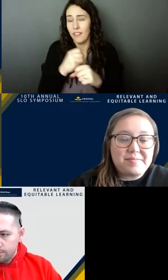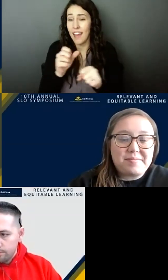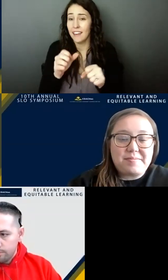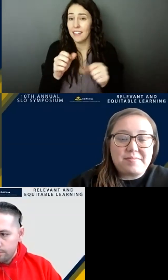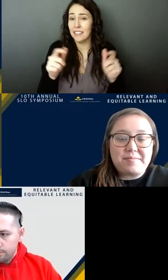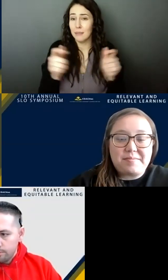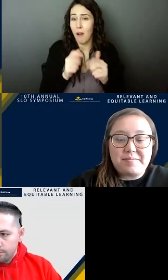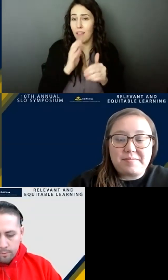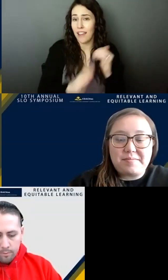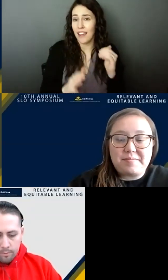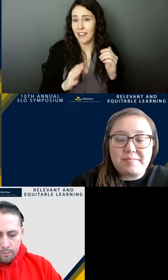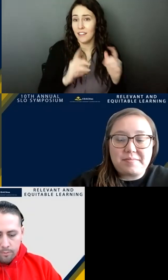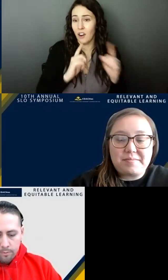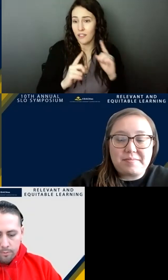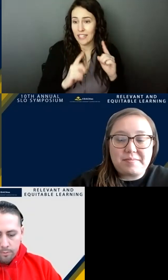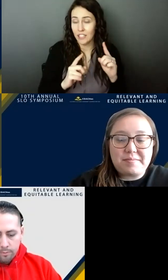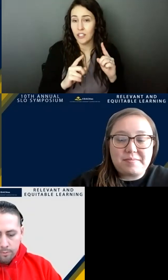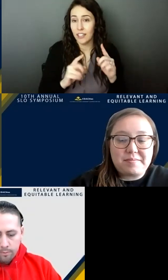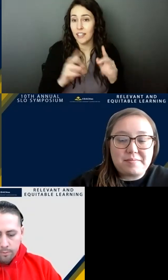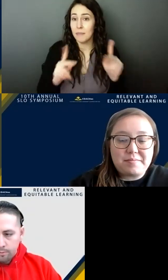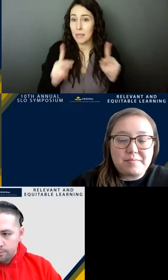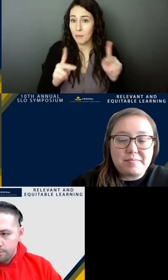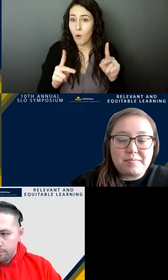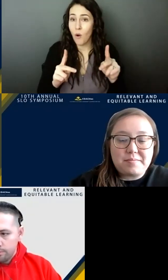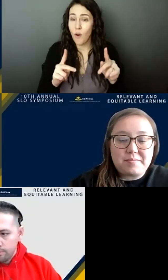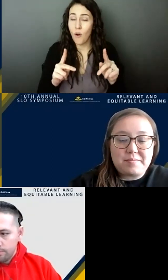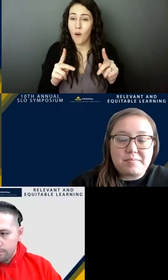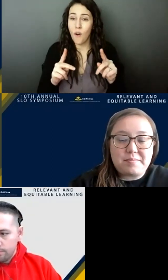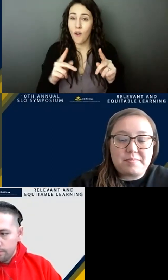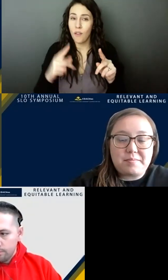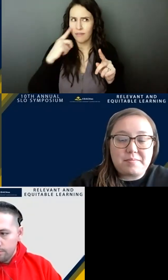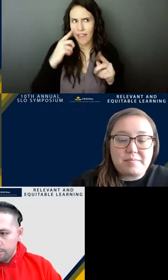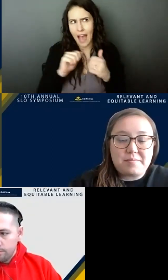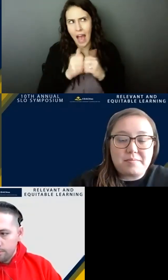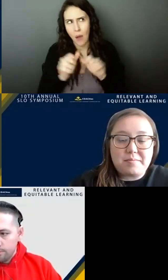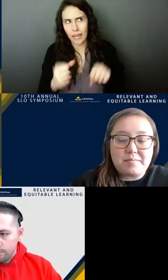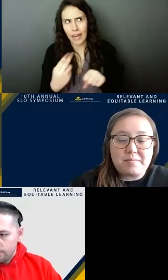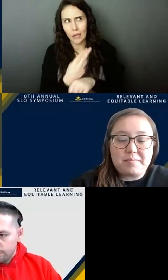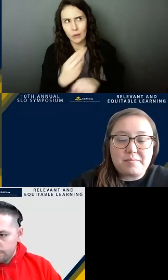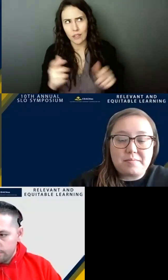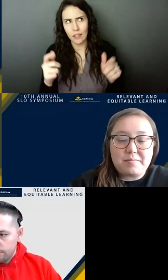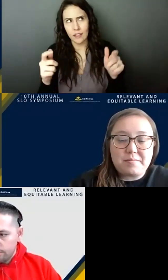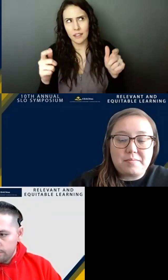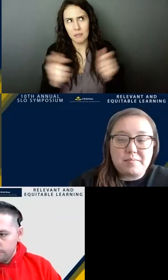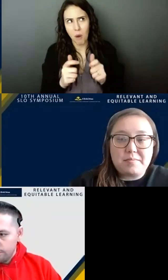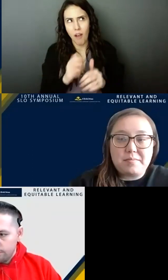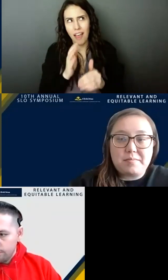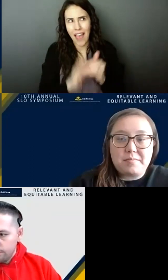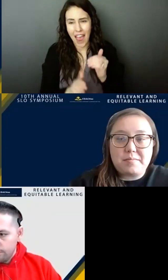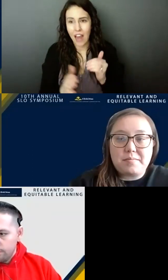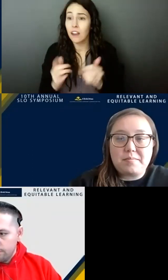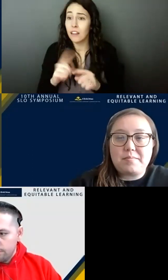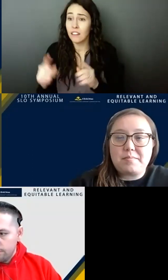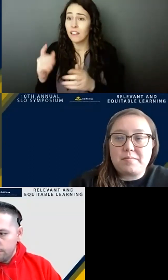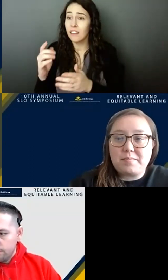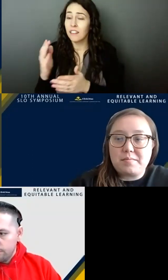that as much as people also talk about, well, how can I use a small n, there's also people that say, like, well, we shouldn't even be worried about